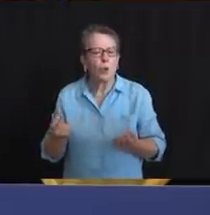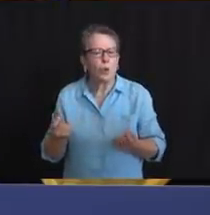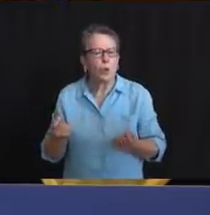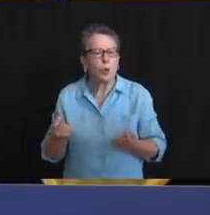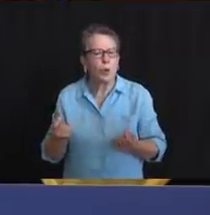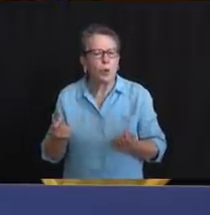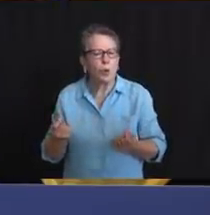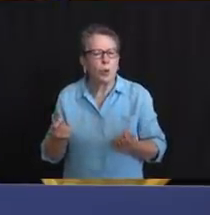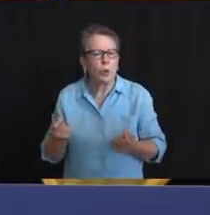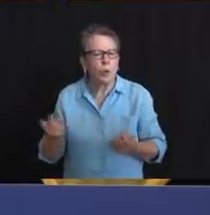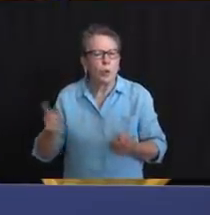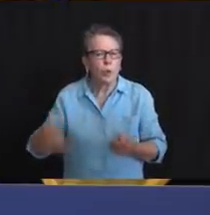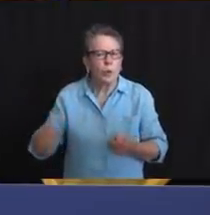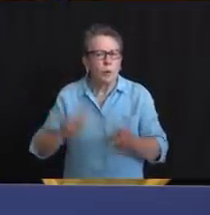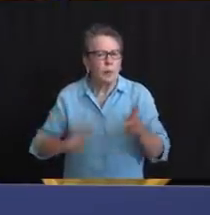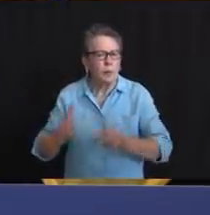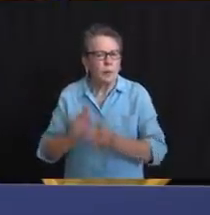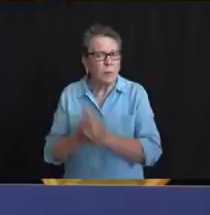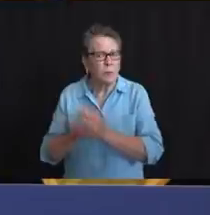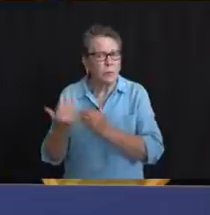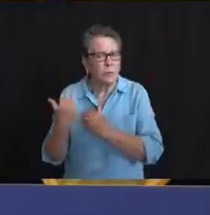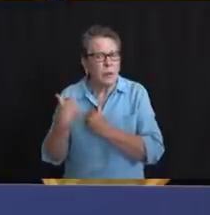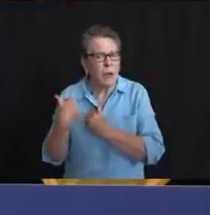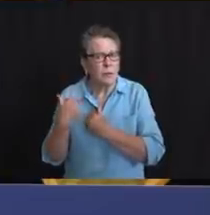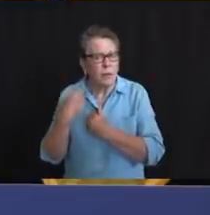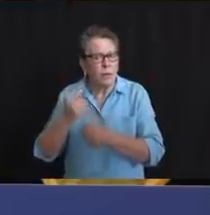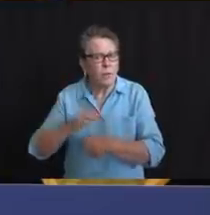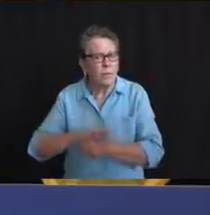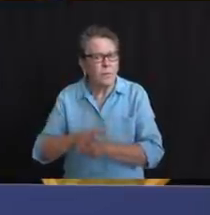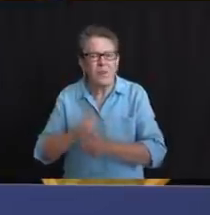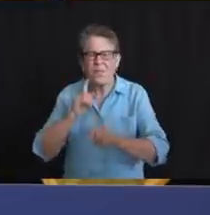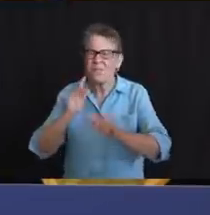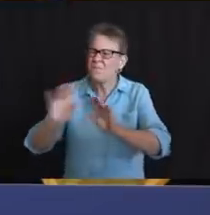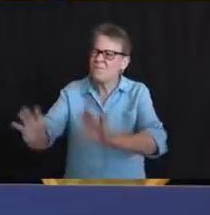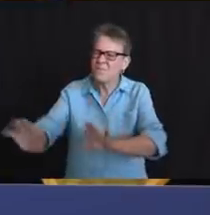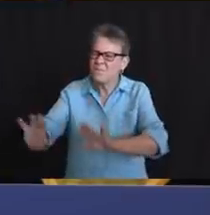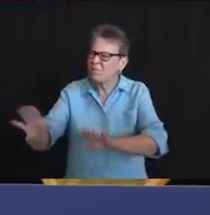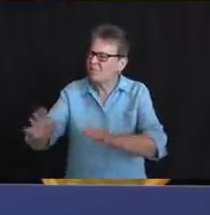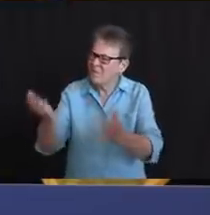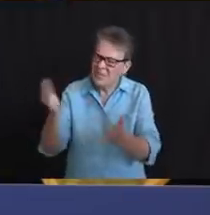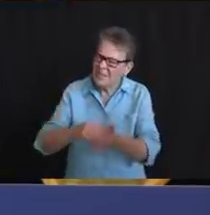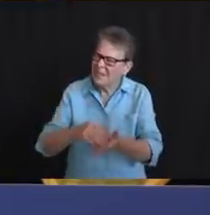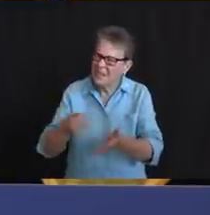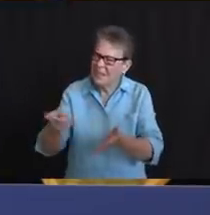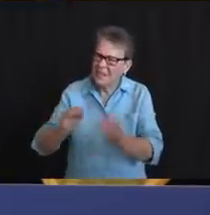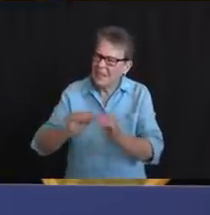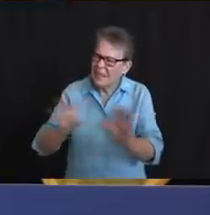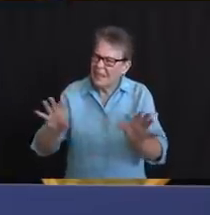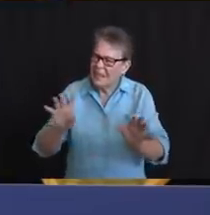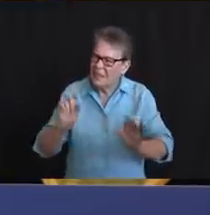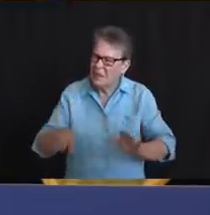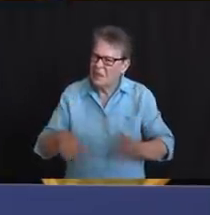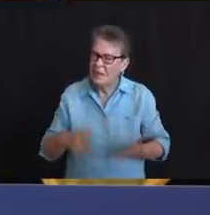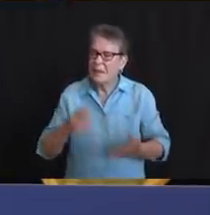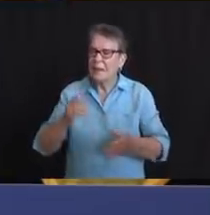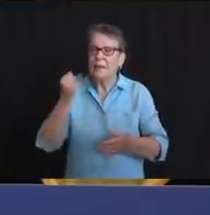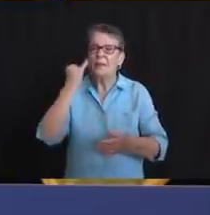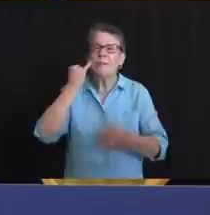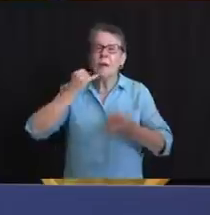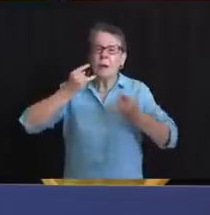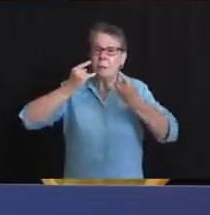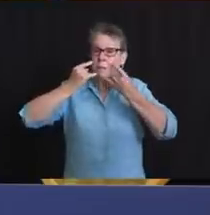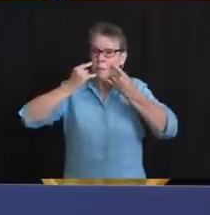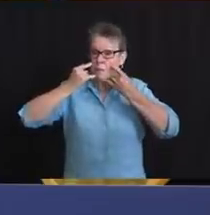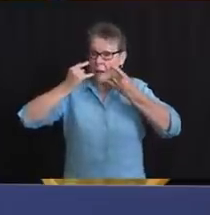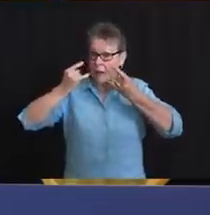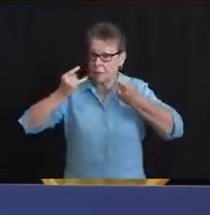that one. If there's an outbreak at any place, if there's an outbreak at any place that lifts the mask mandate or does any of these other reopening